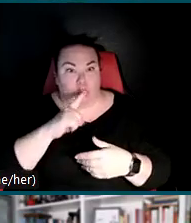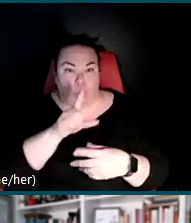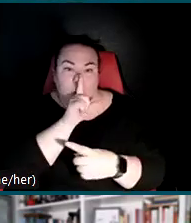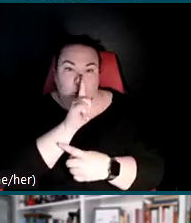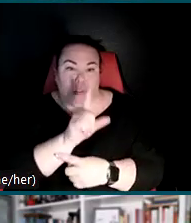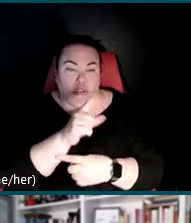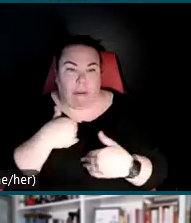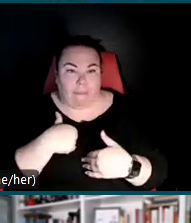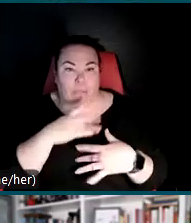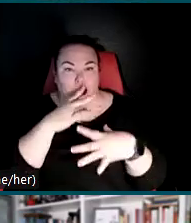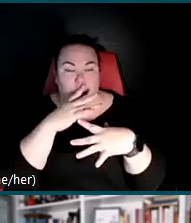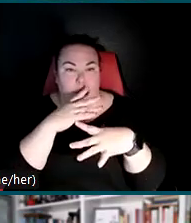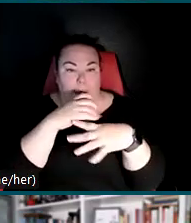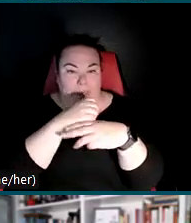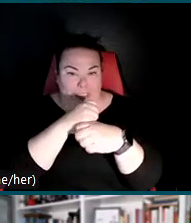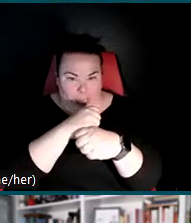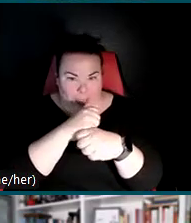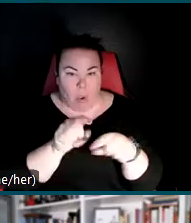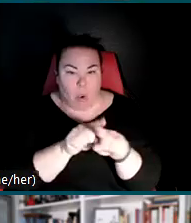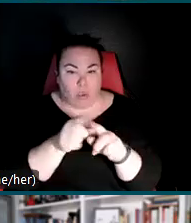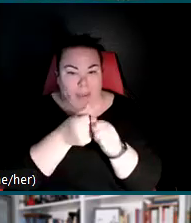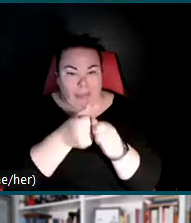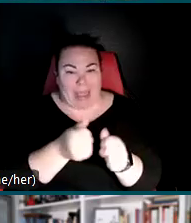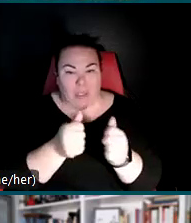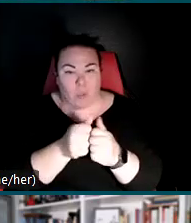This is an opportunity to use your authority,